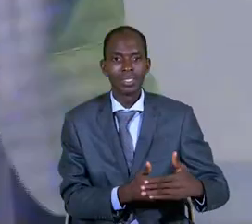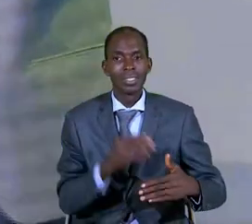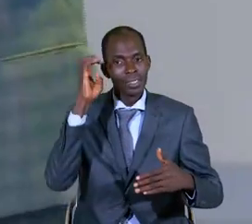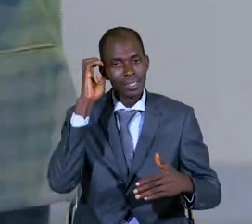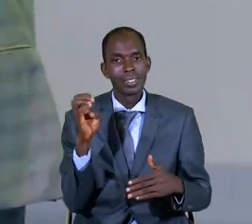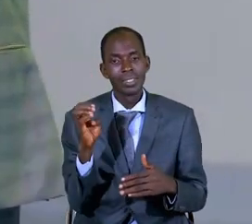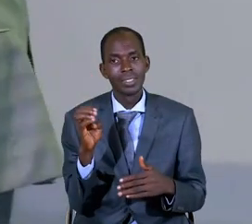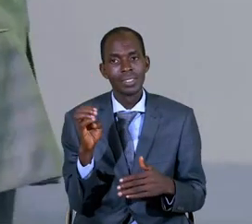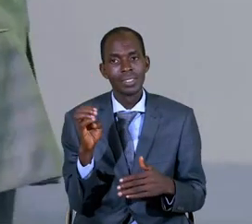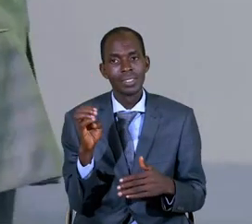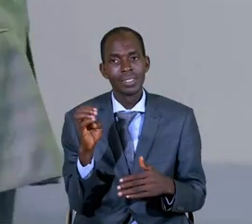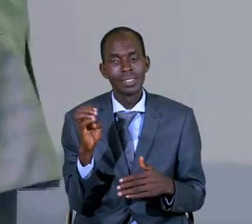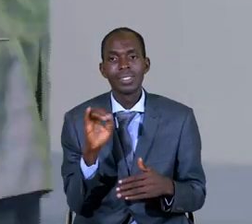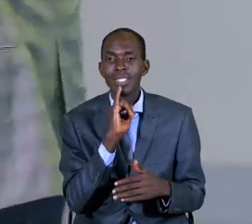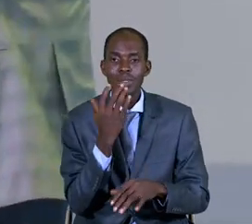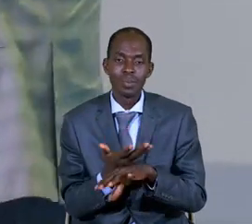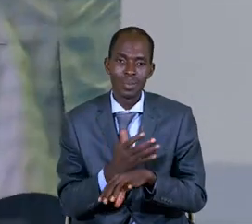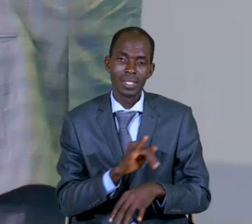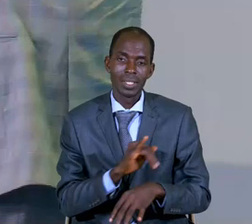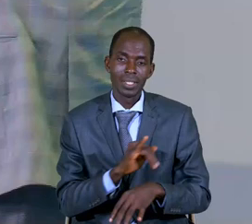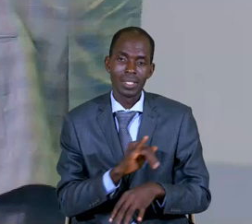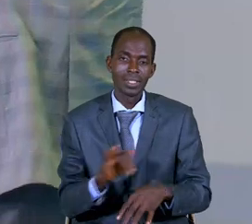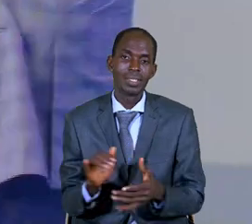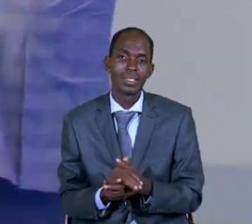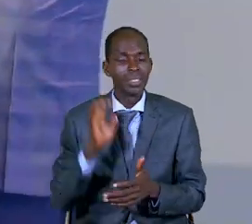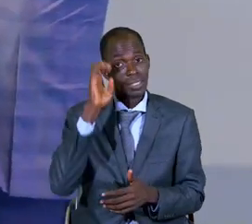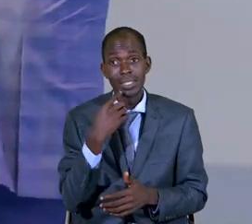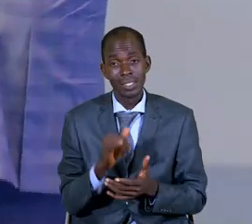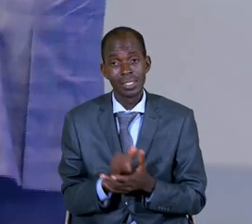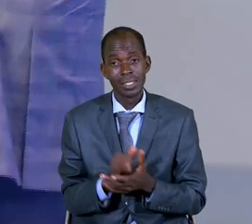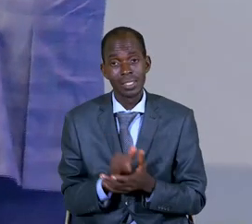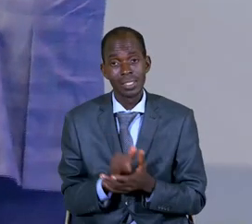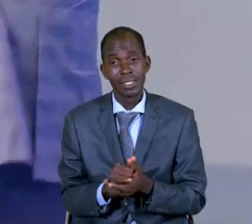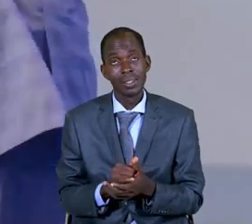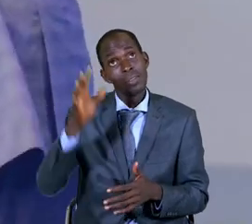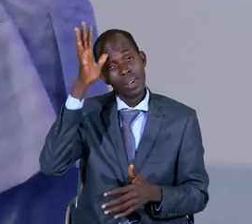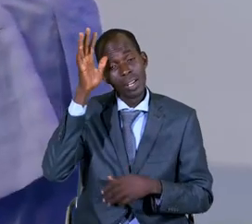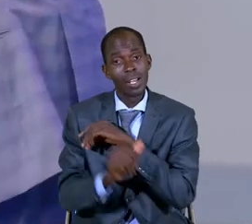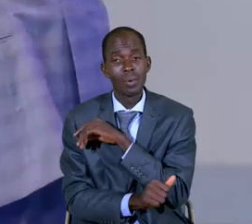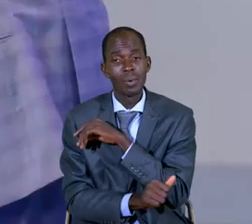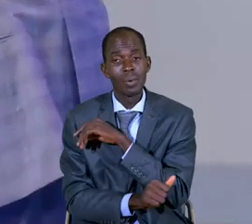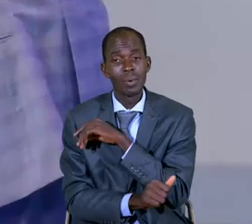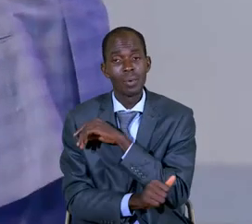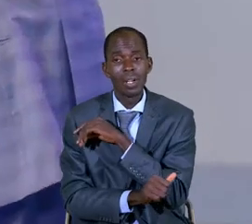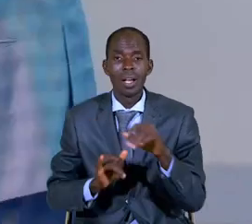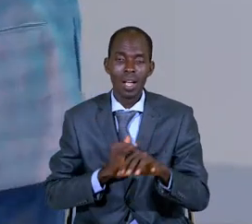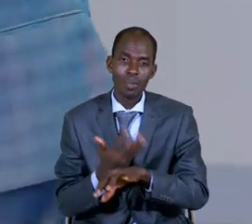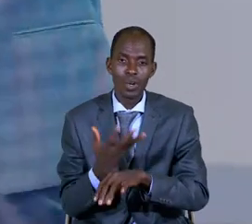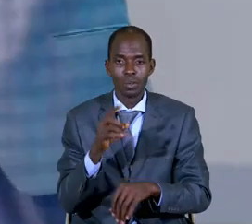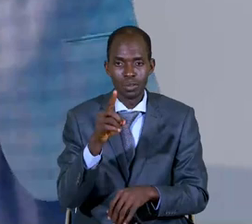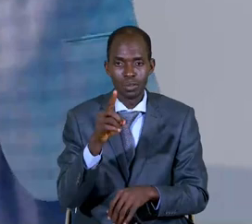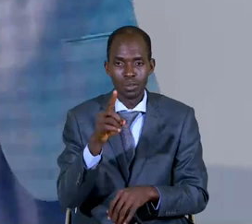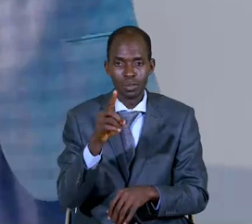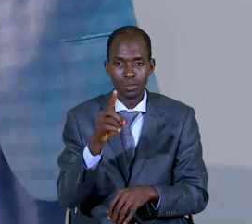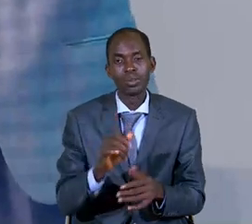his begging. He said, Father Abraham, I beg of you. If